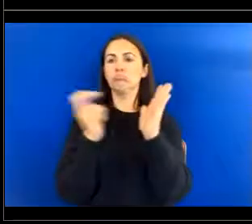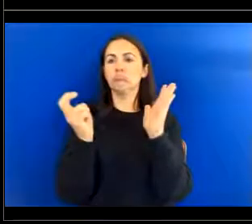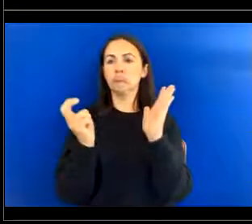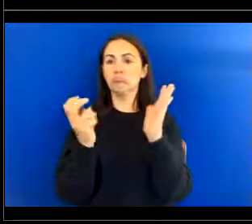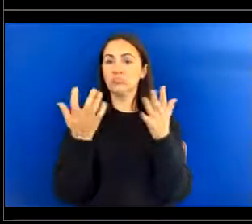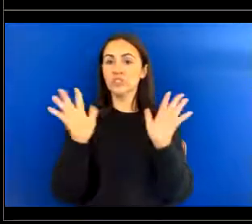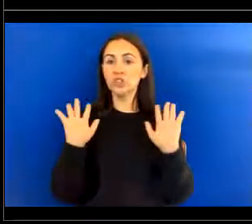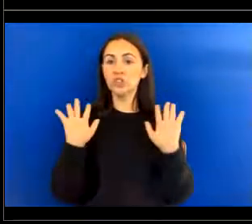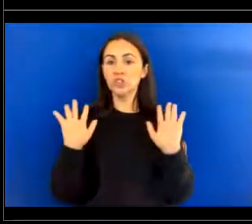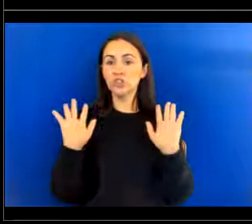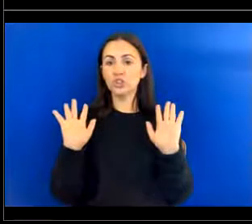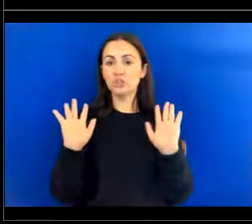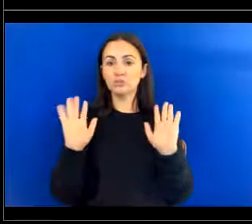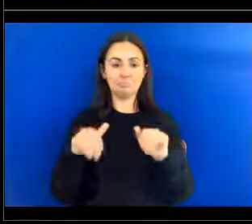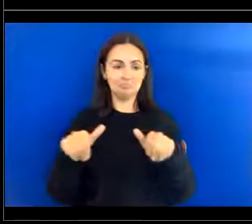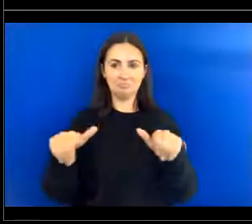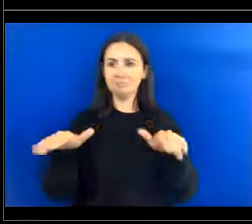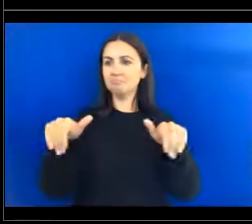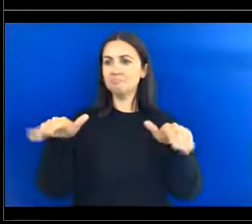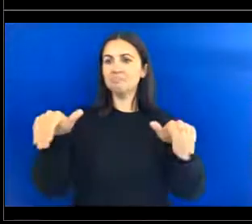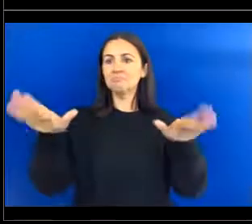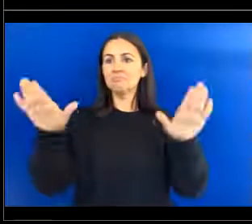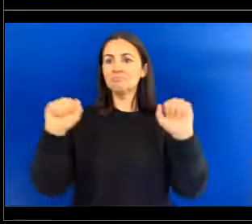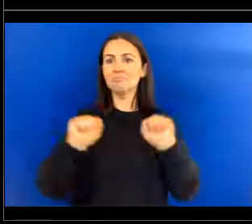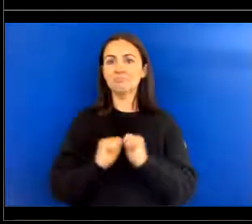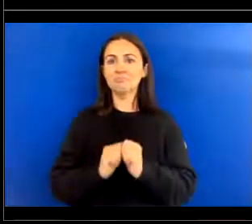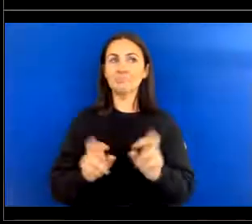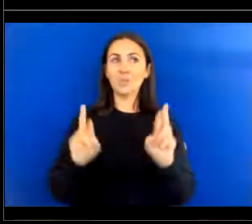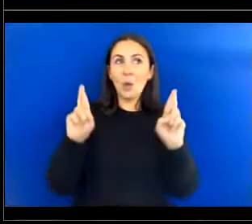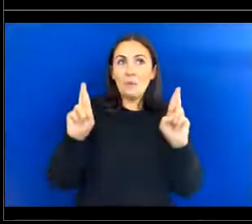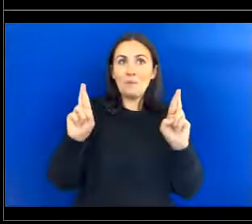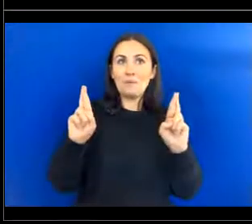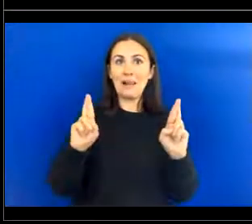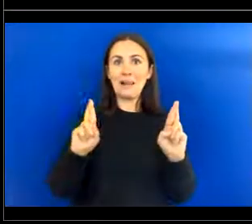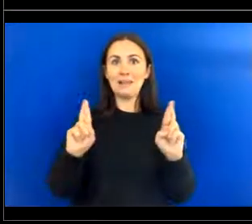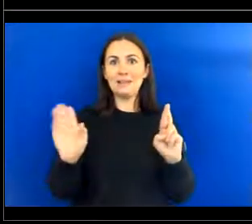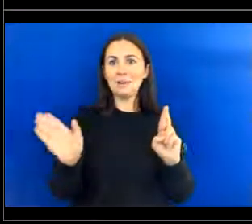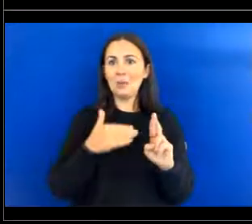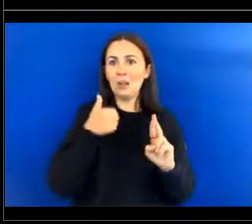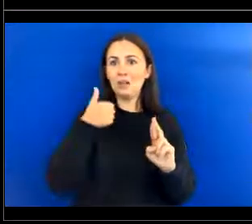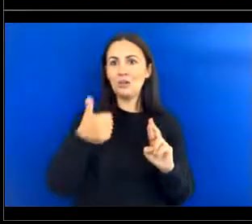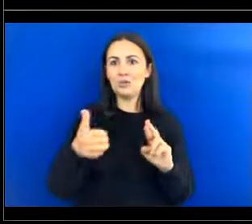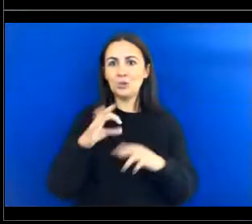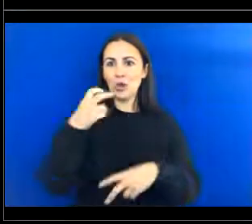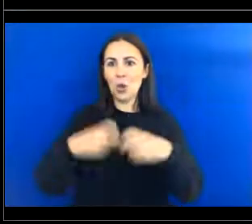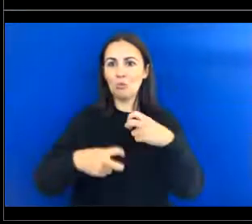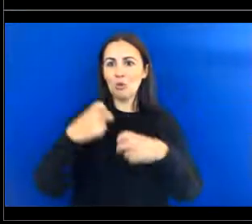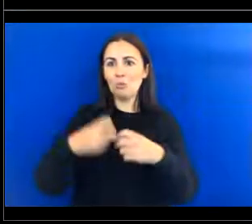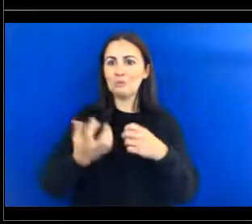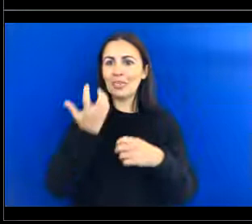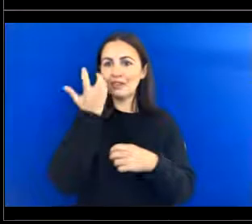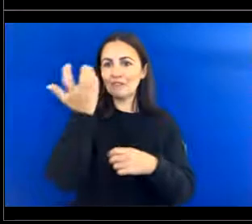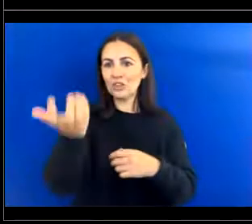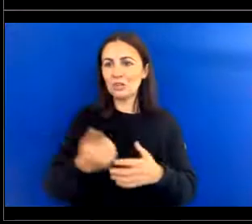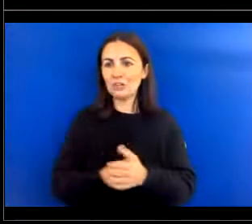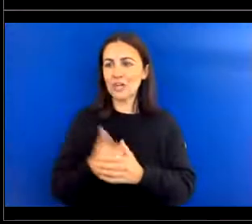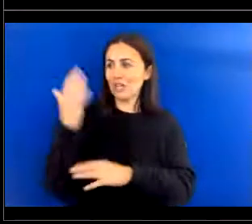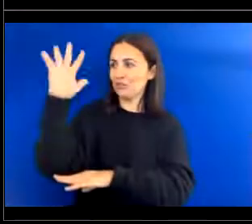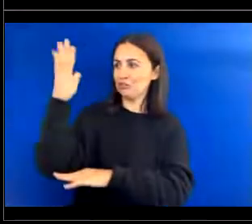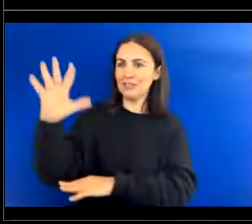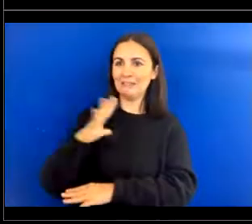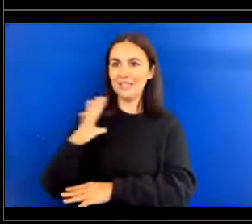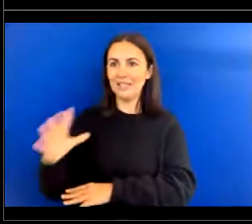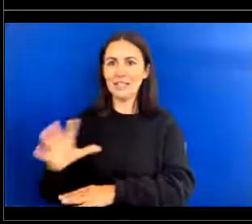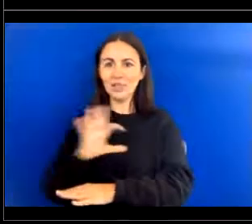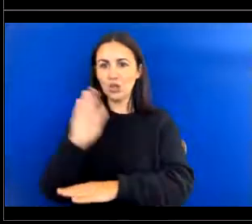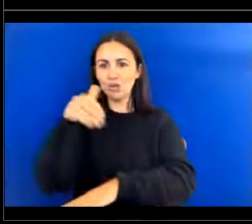that agreement and they go away, well, hopefully they've sorted out what they're going to do with the fence, and they're